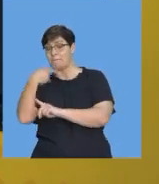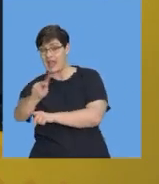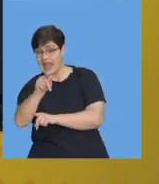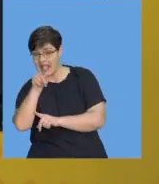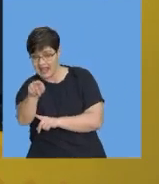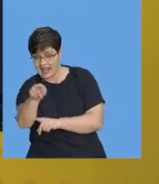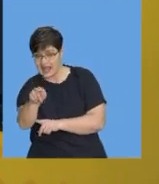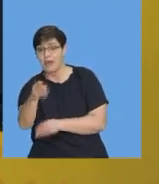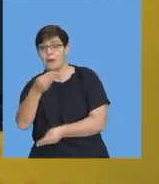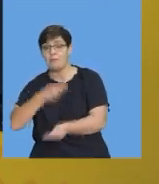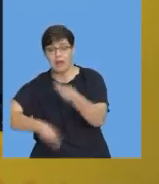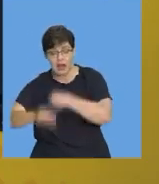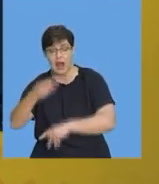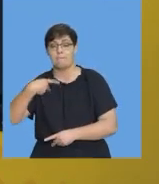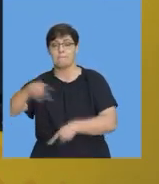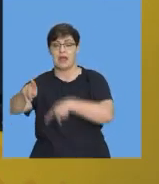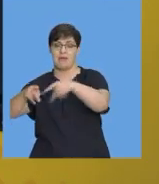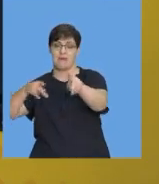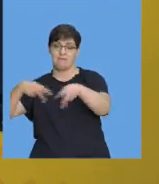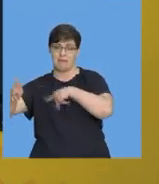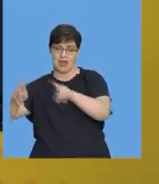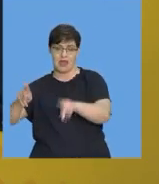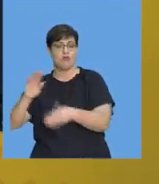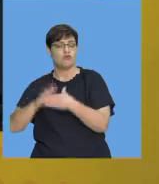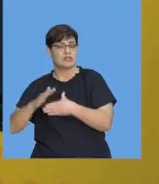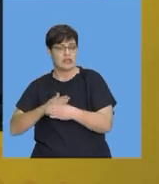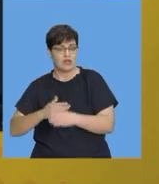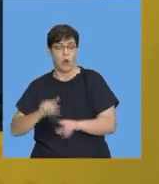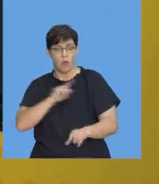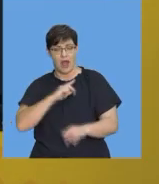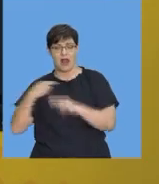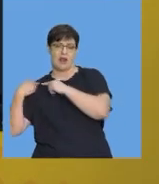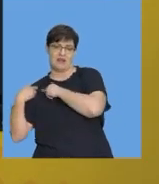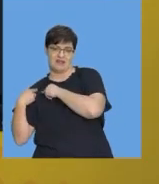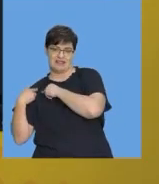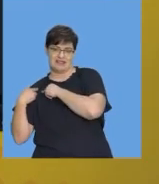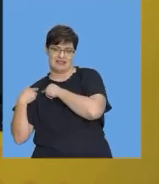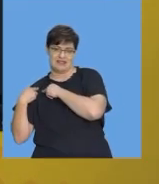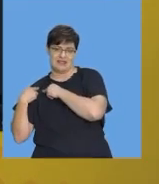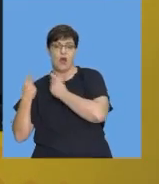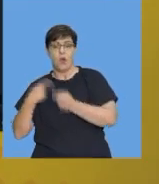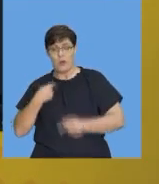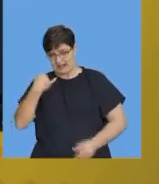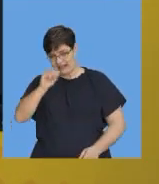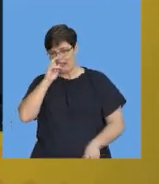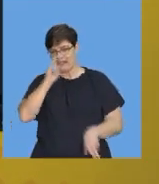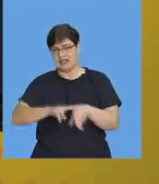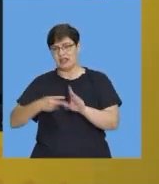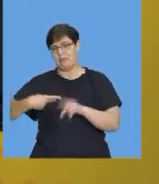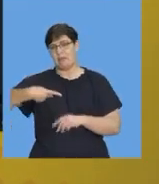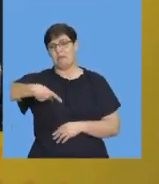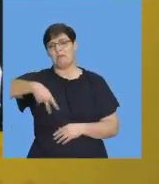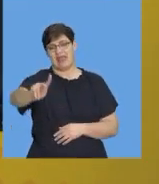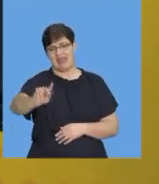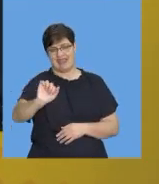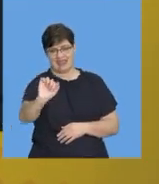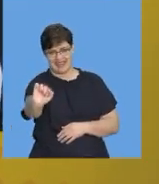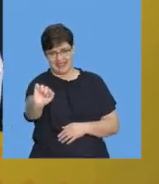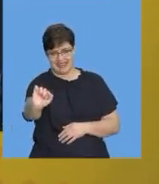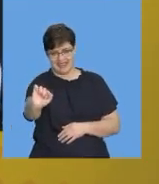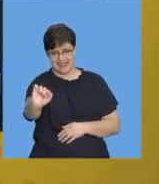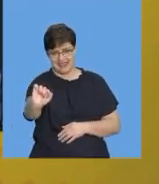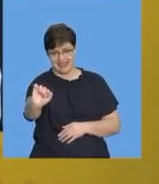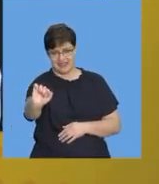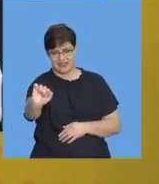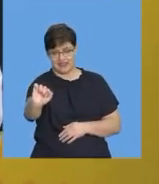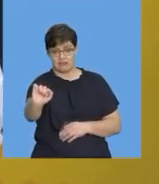appears under trade and other payables. Reason, it's a liability. We still owe SARS an amount of money that's